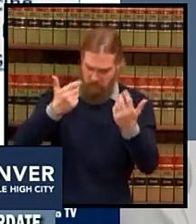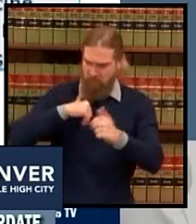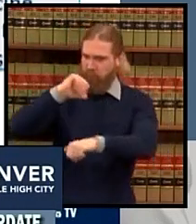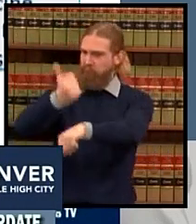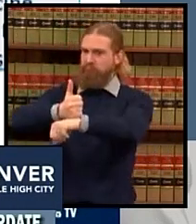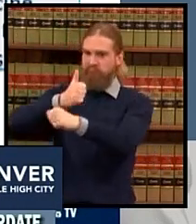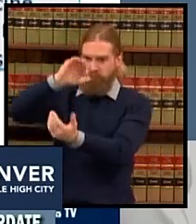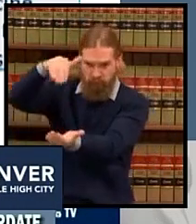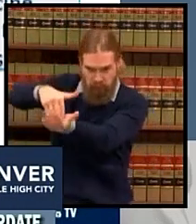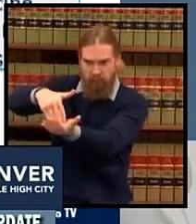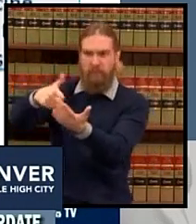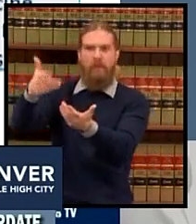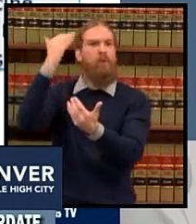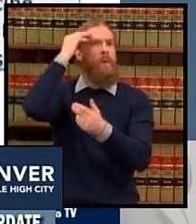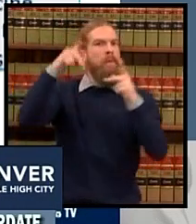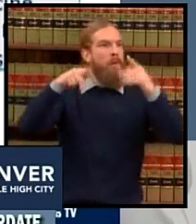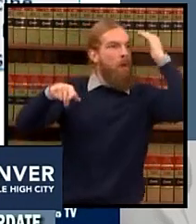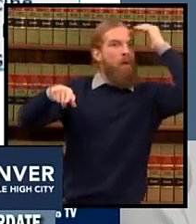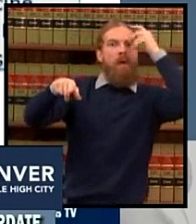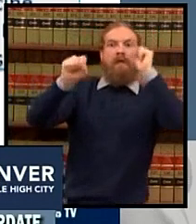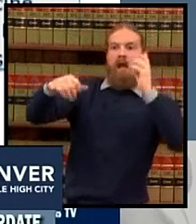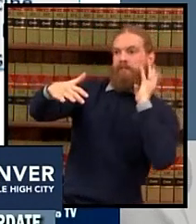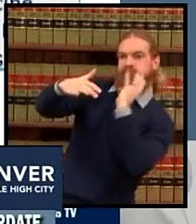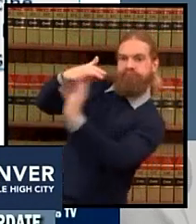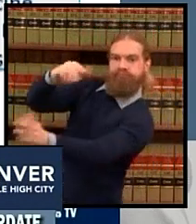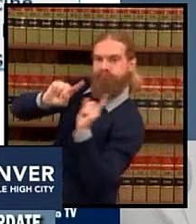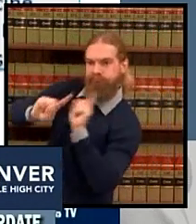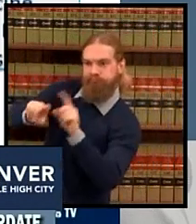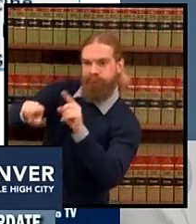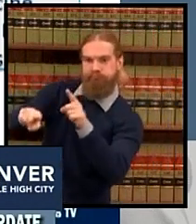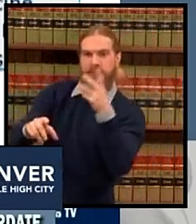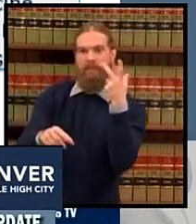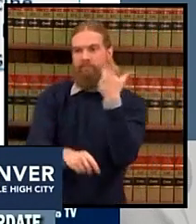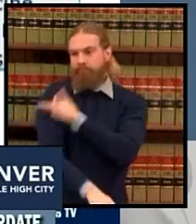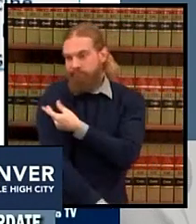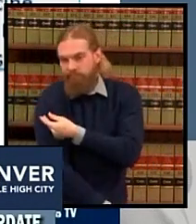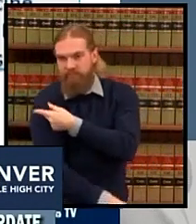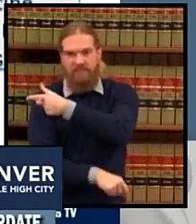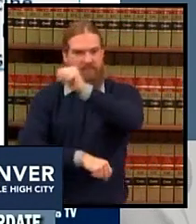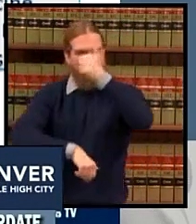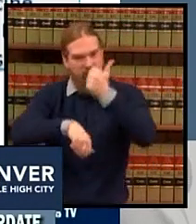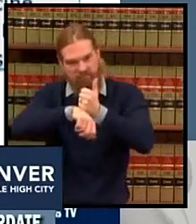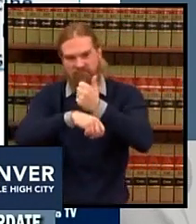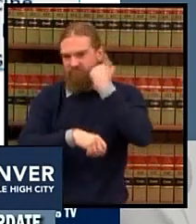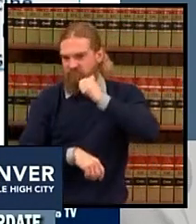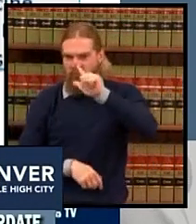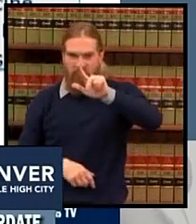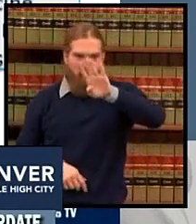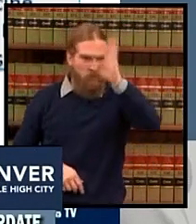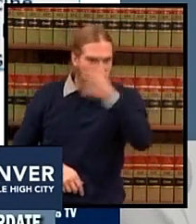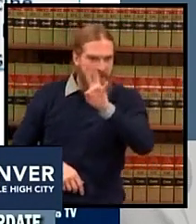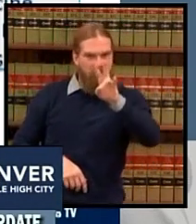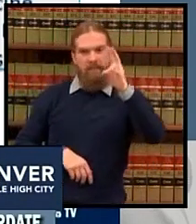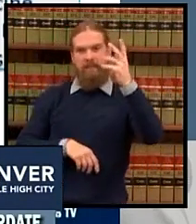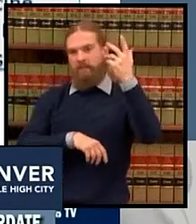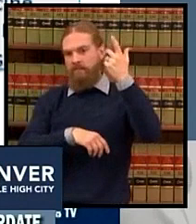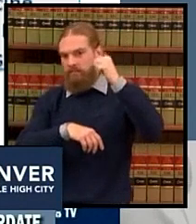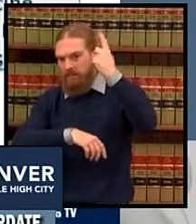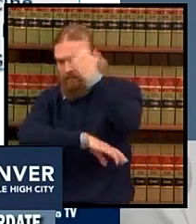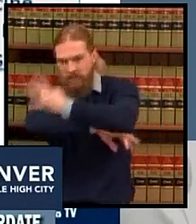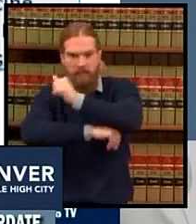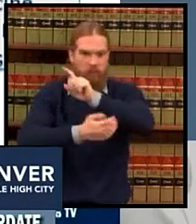be there 7 days a week. That's the model that we're moving towards with vaccination. Our entire